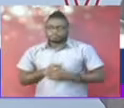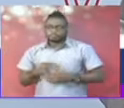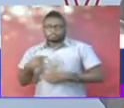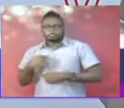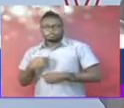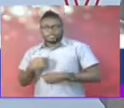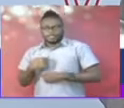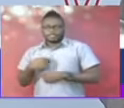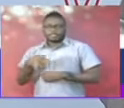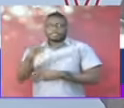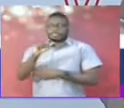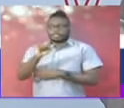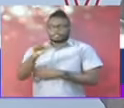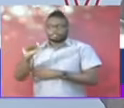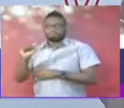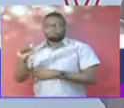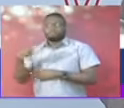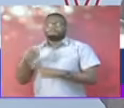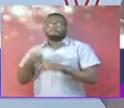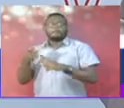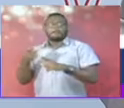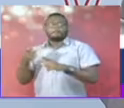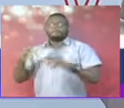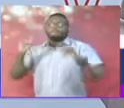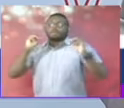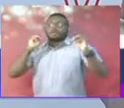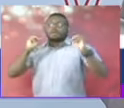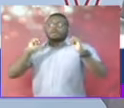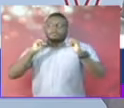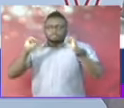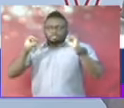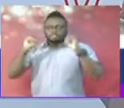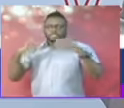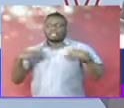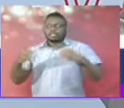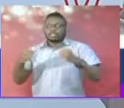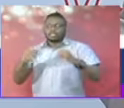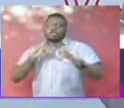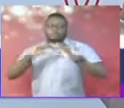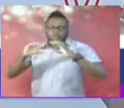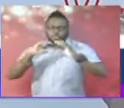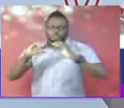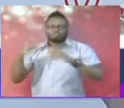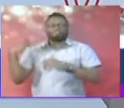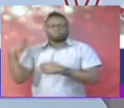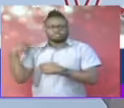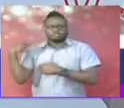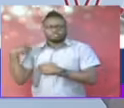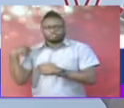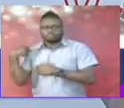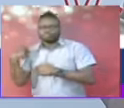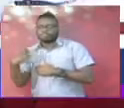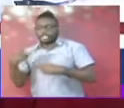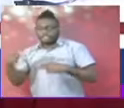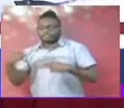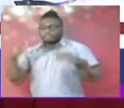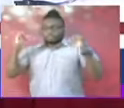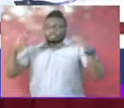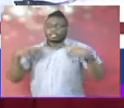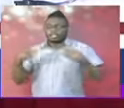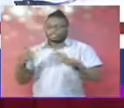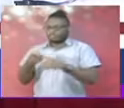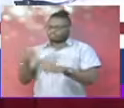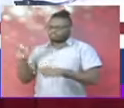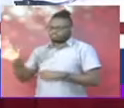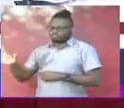of Health. We begin with Dr. Parashram, who will present the clinical and vaccination updates. Dr. Parashram. Hi,